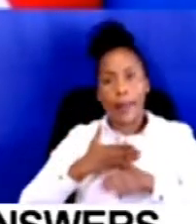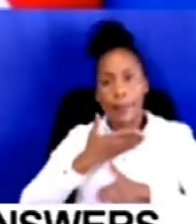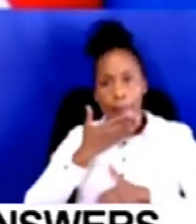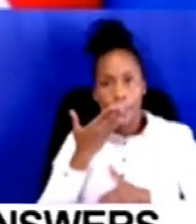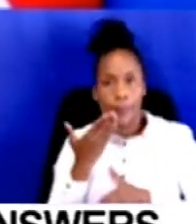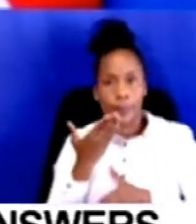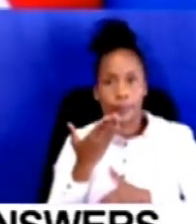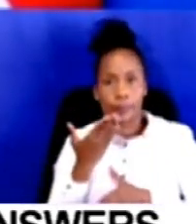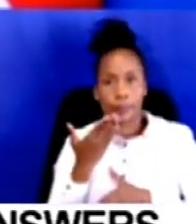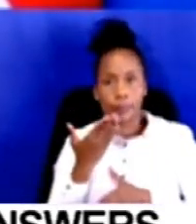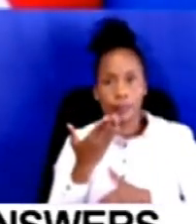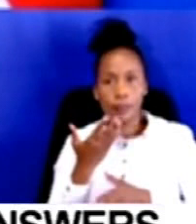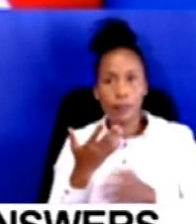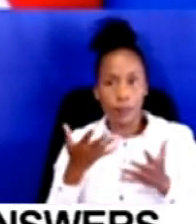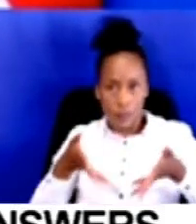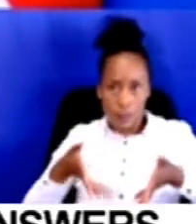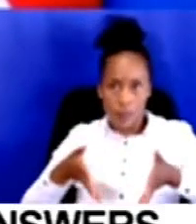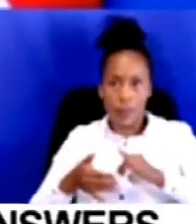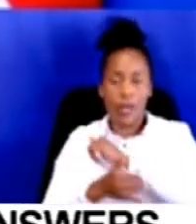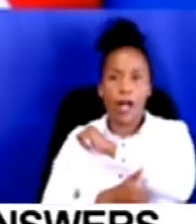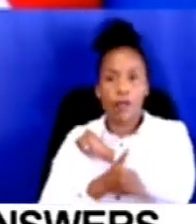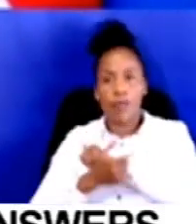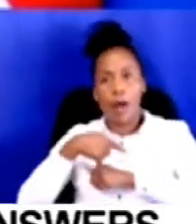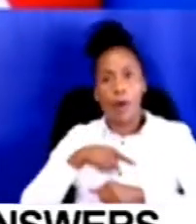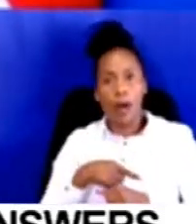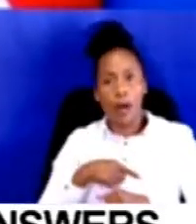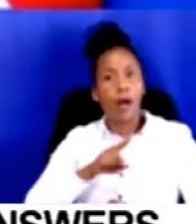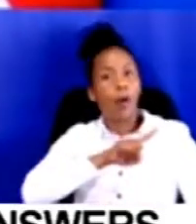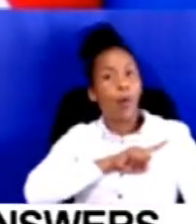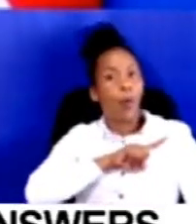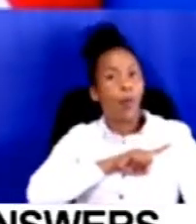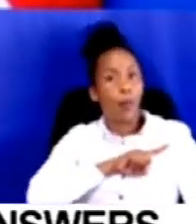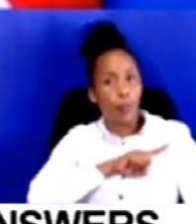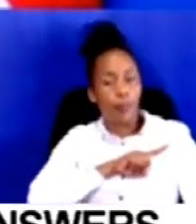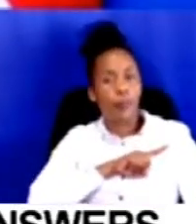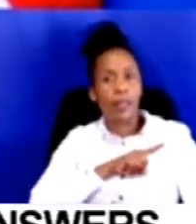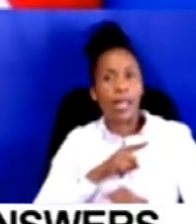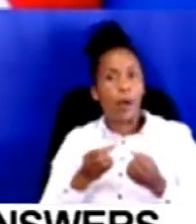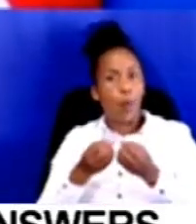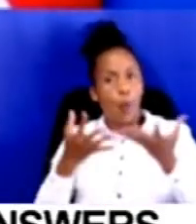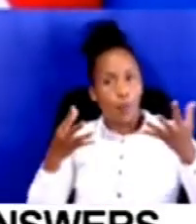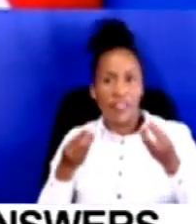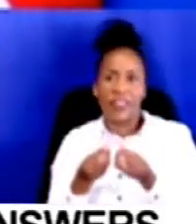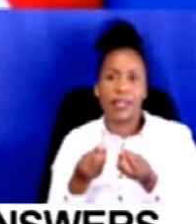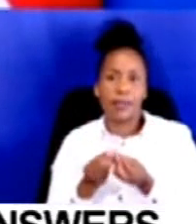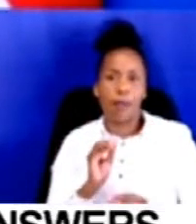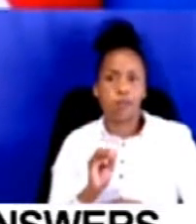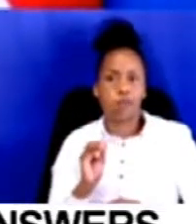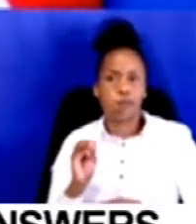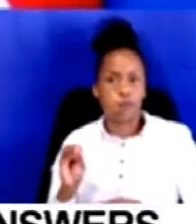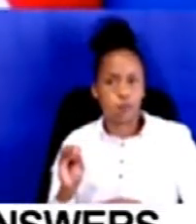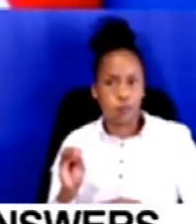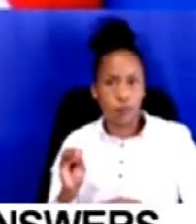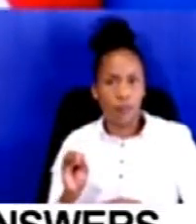unemployment in our country because of a number of factors that